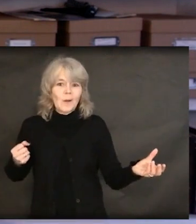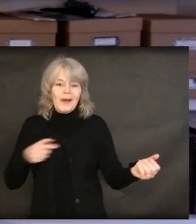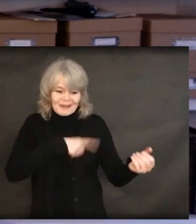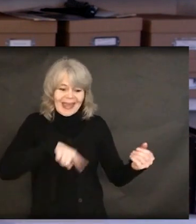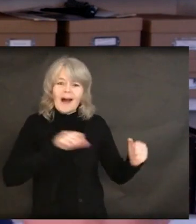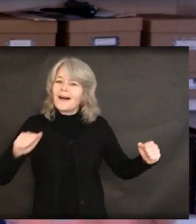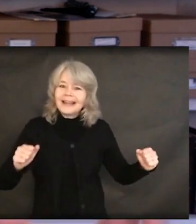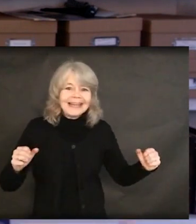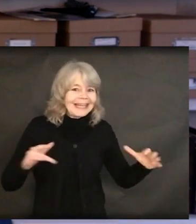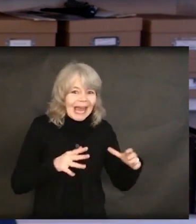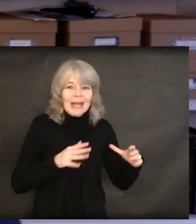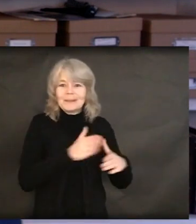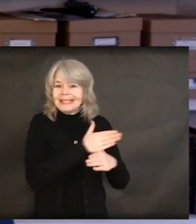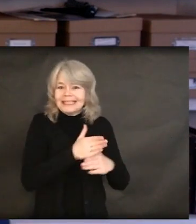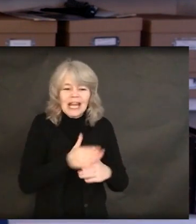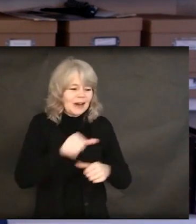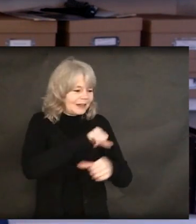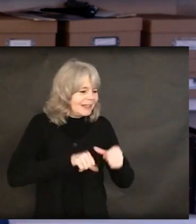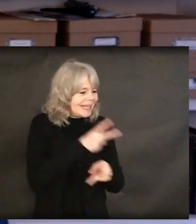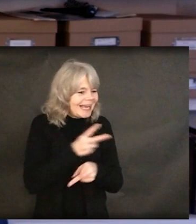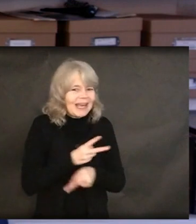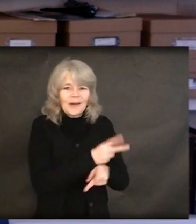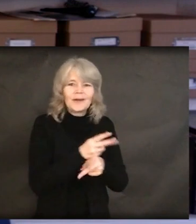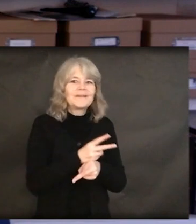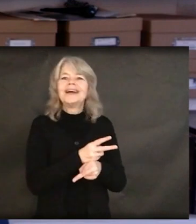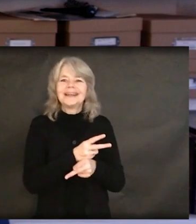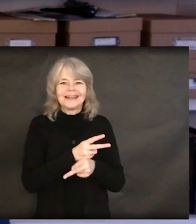to come together, as soon as everybody's needs were being met,